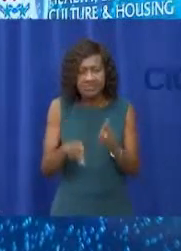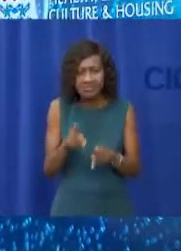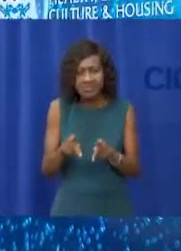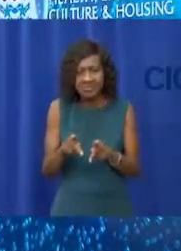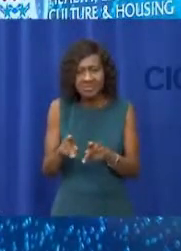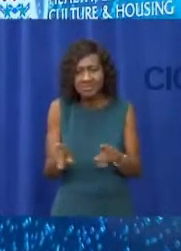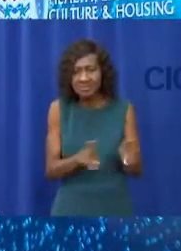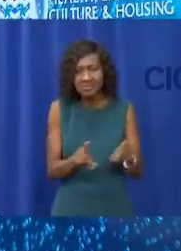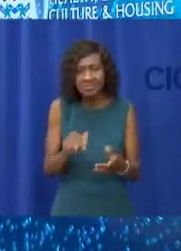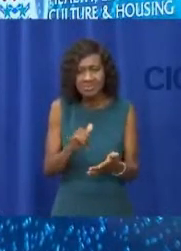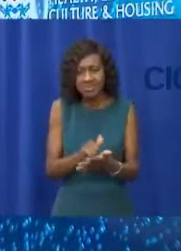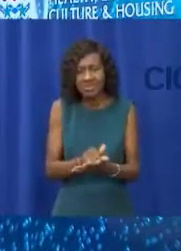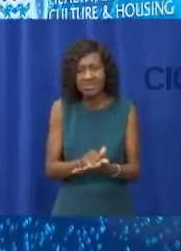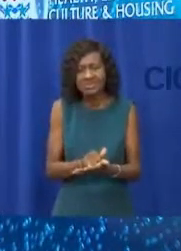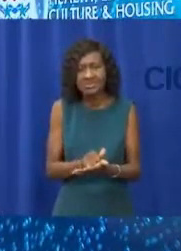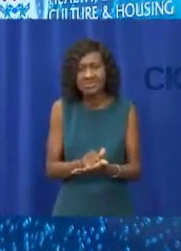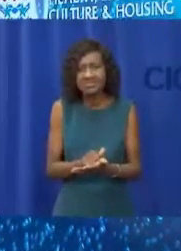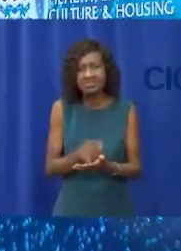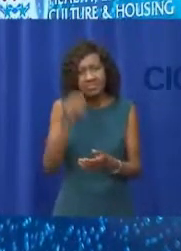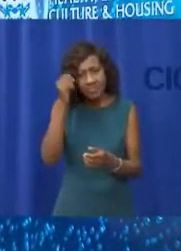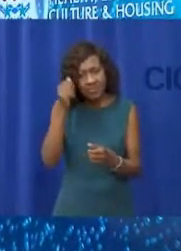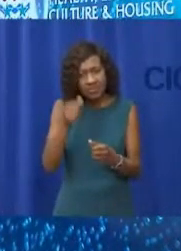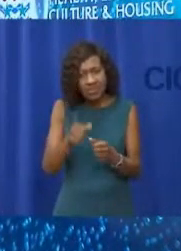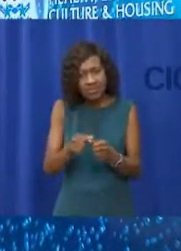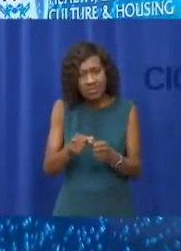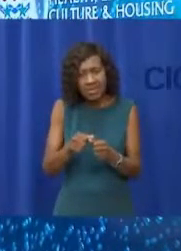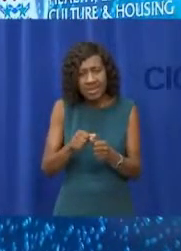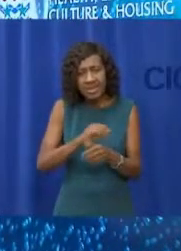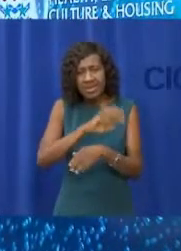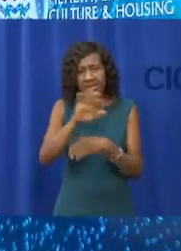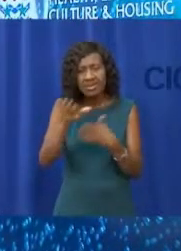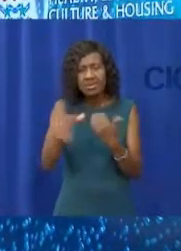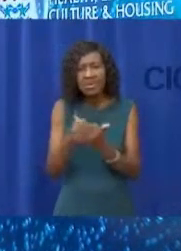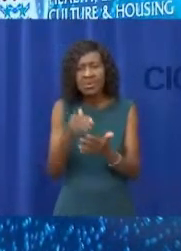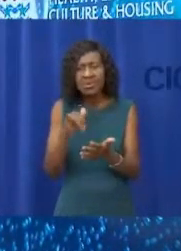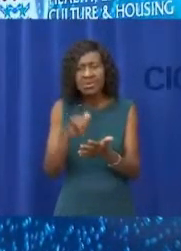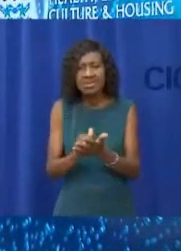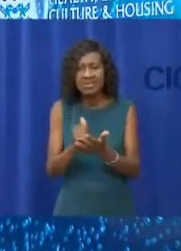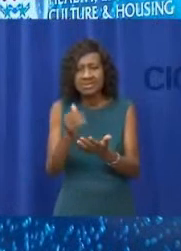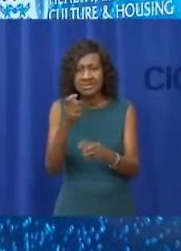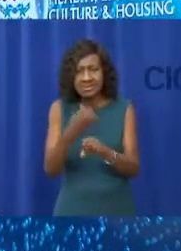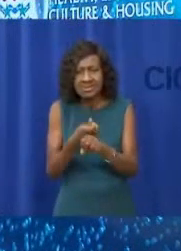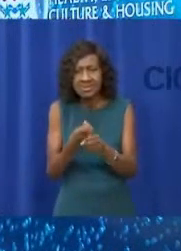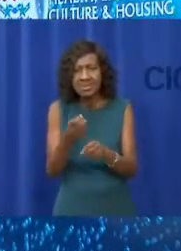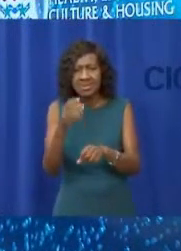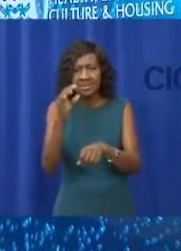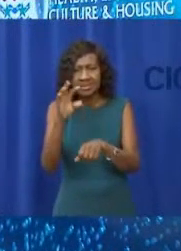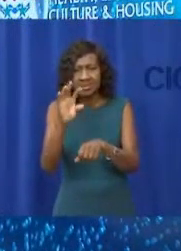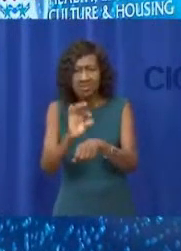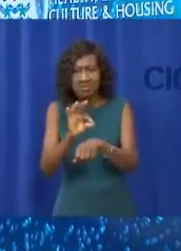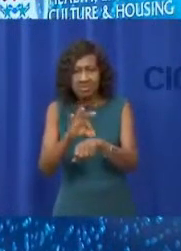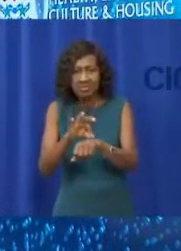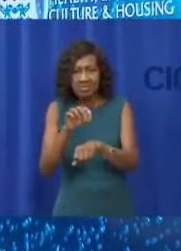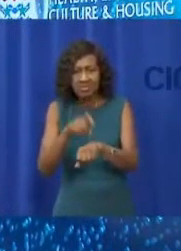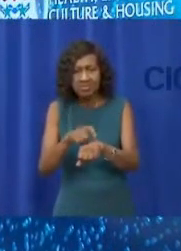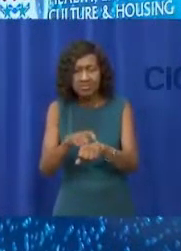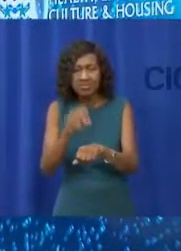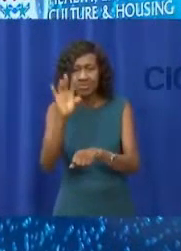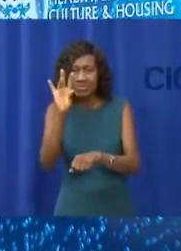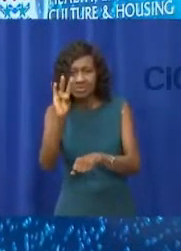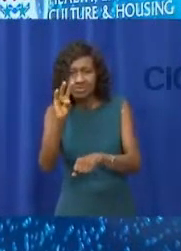strict enforcement. I remind all, the hard curfew continues at 7 p.m. this evening until 5 a.m. in the